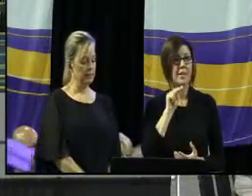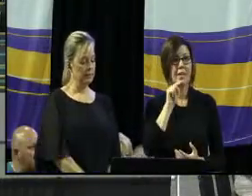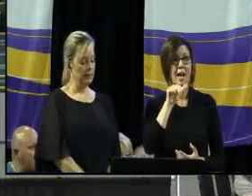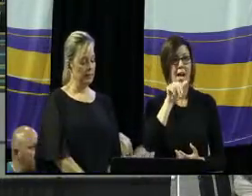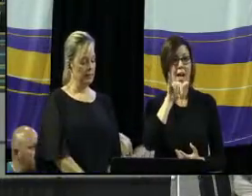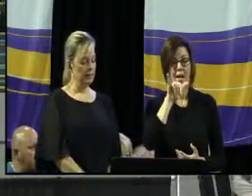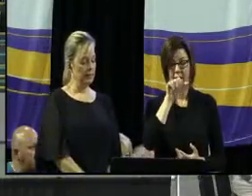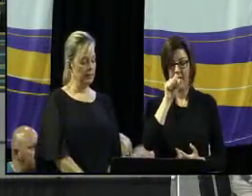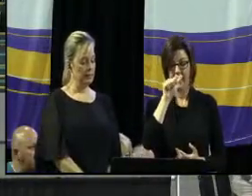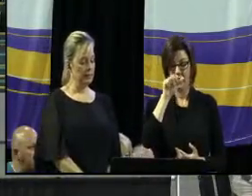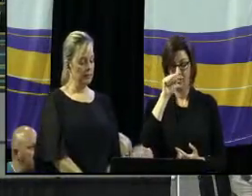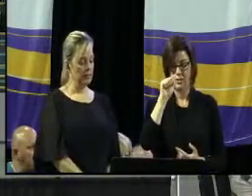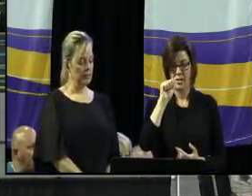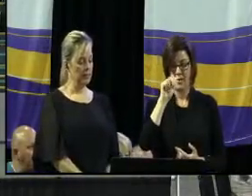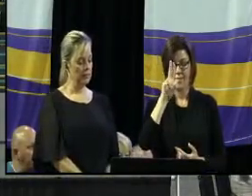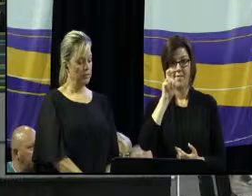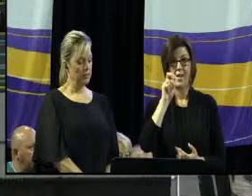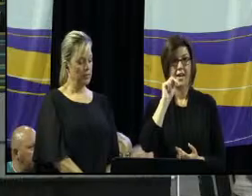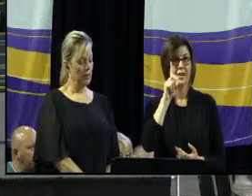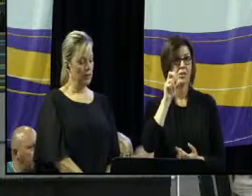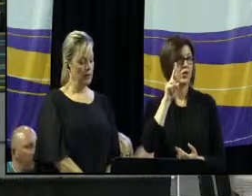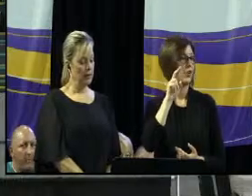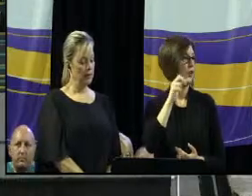Niaja Shakima Vanderhall.